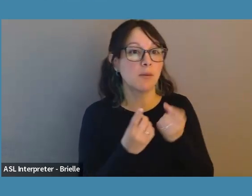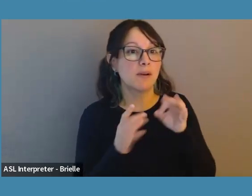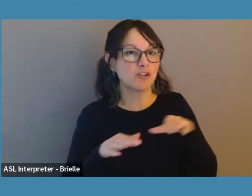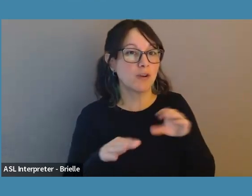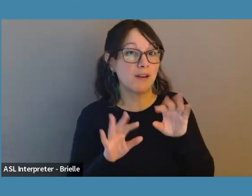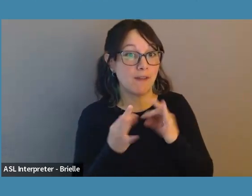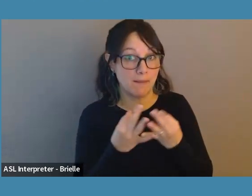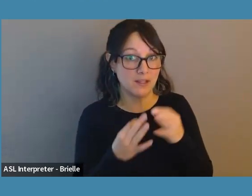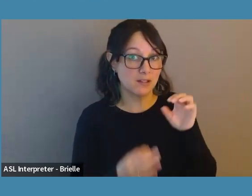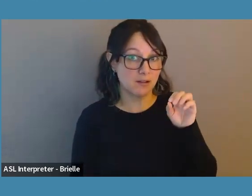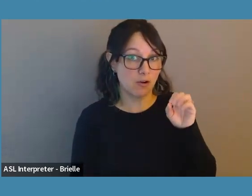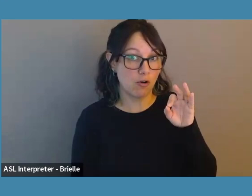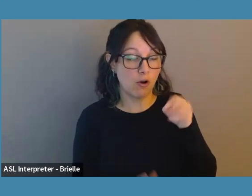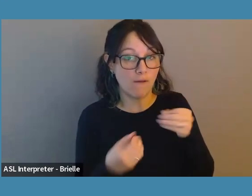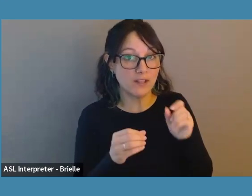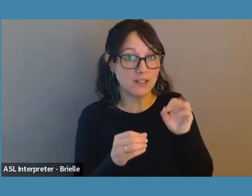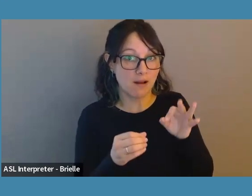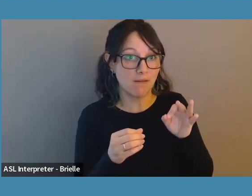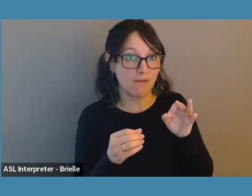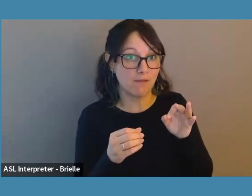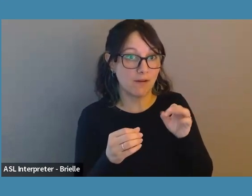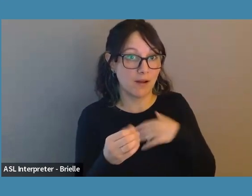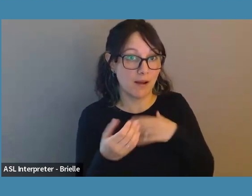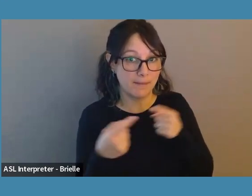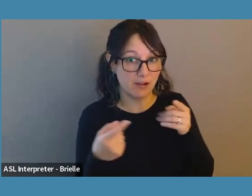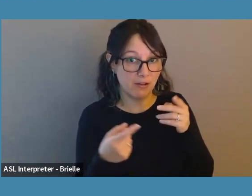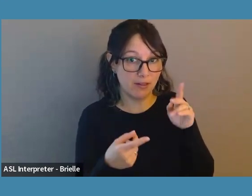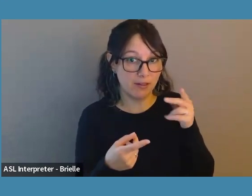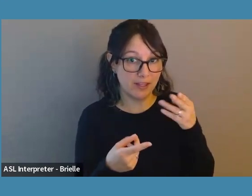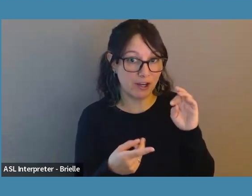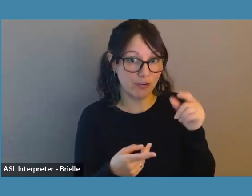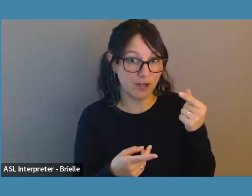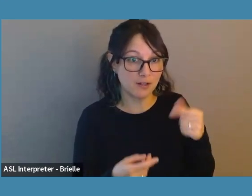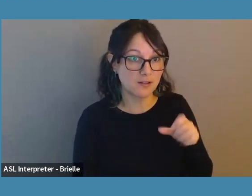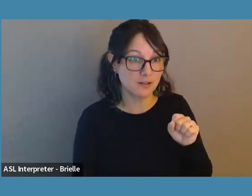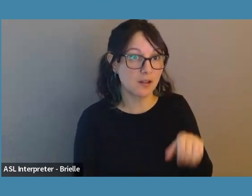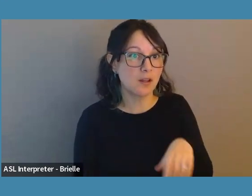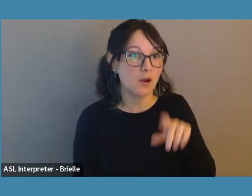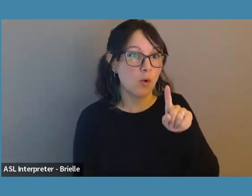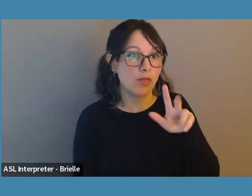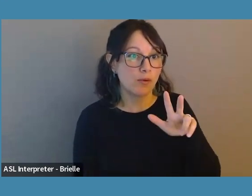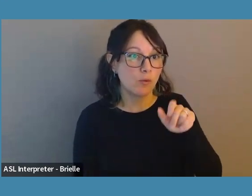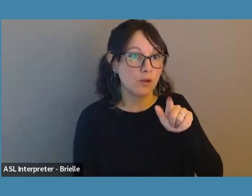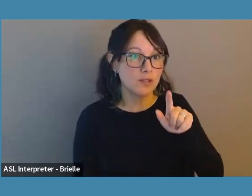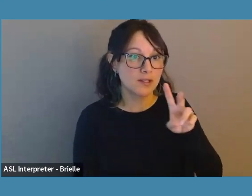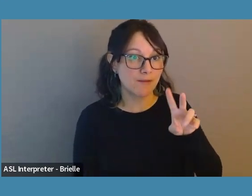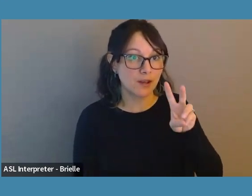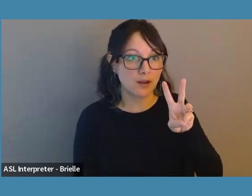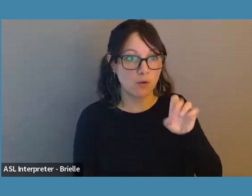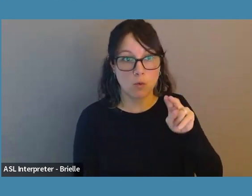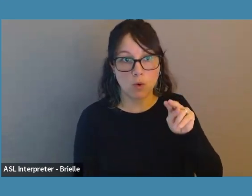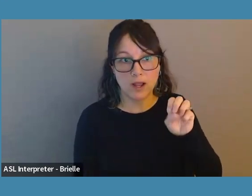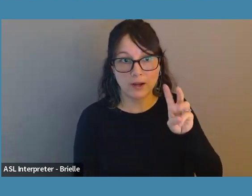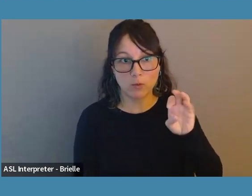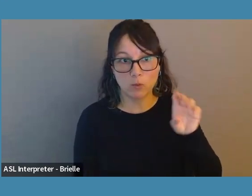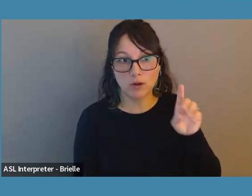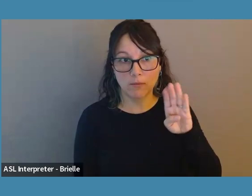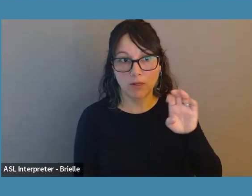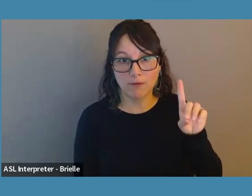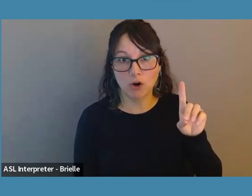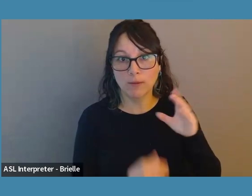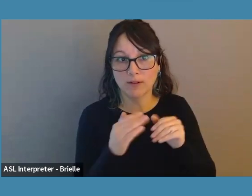and Families, Office of Appeal Hearings, 1317 Winewood Boulevard, Building 5,